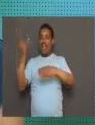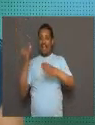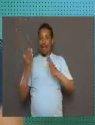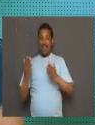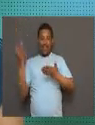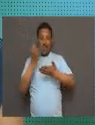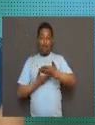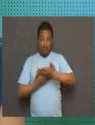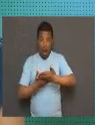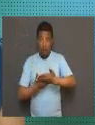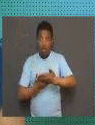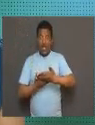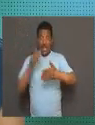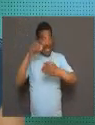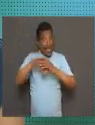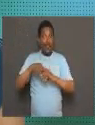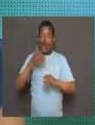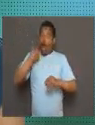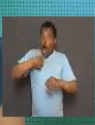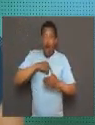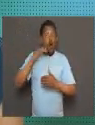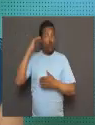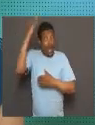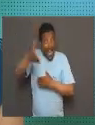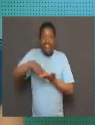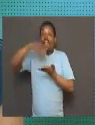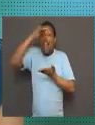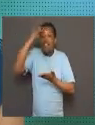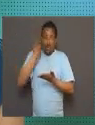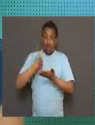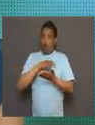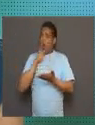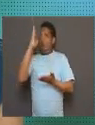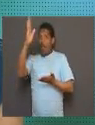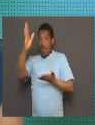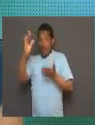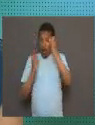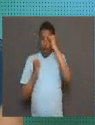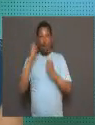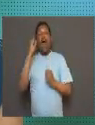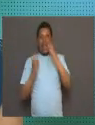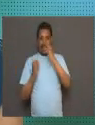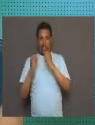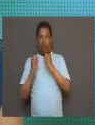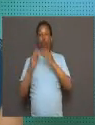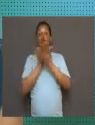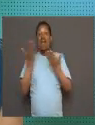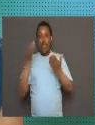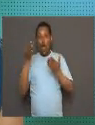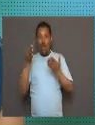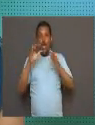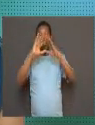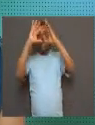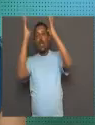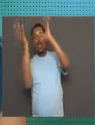diagrammatic maps. In our next lesson, we will compare the properties of globes